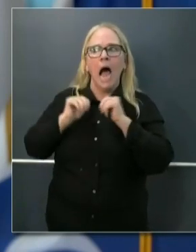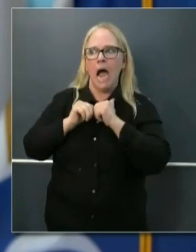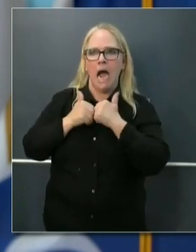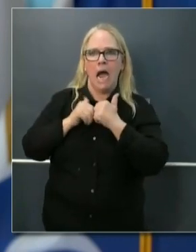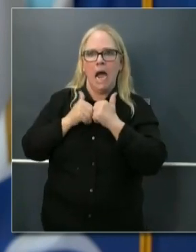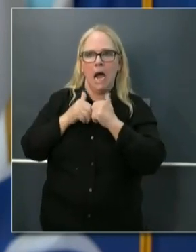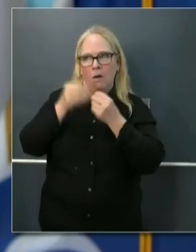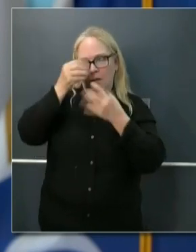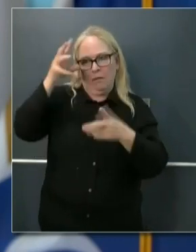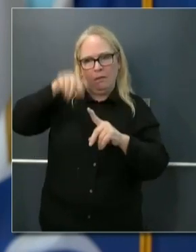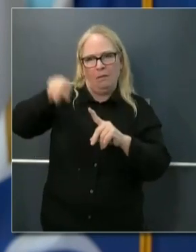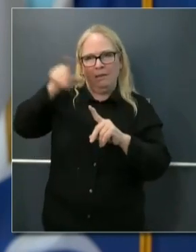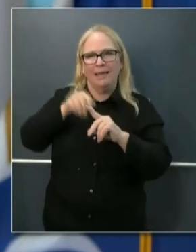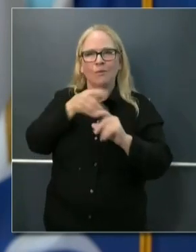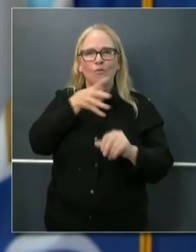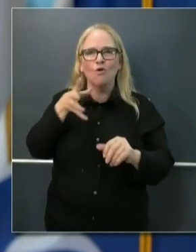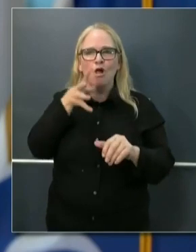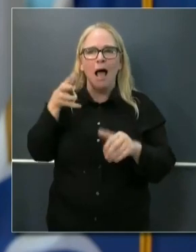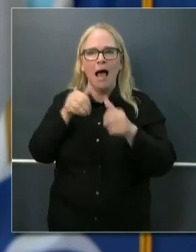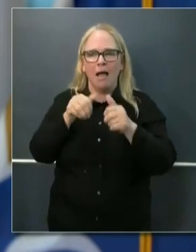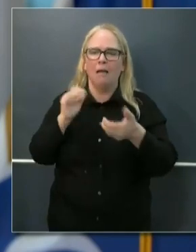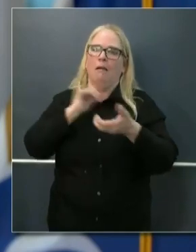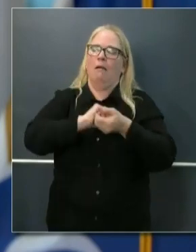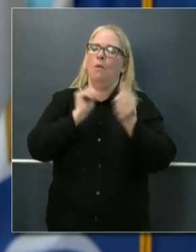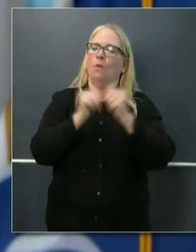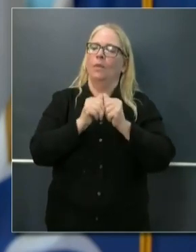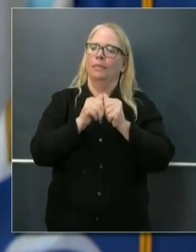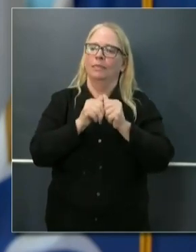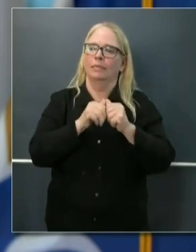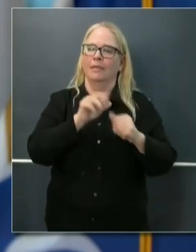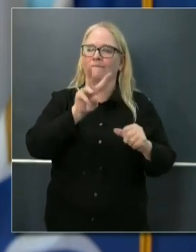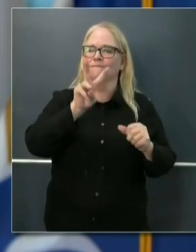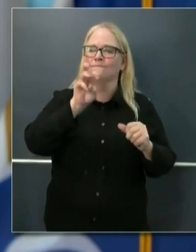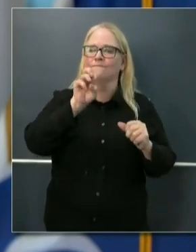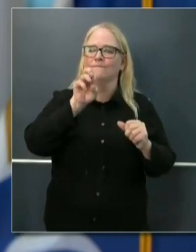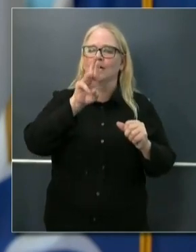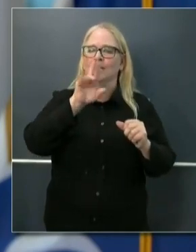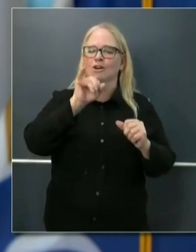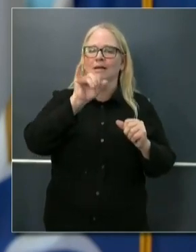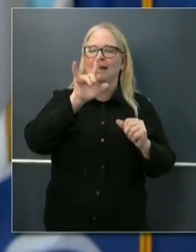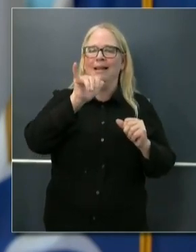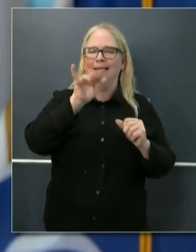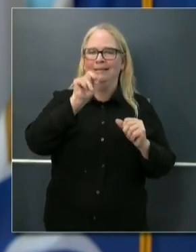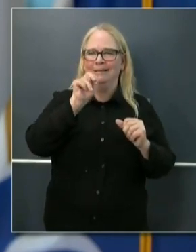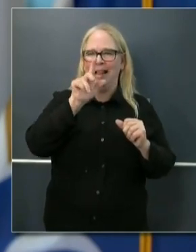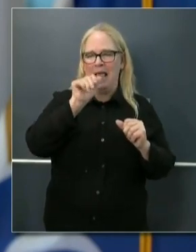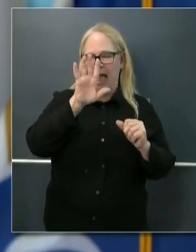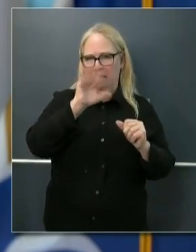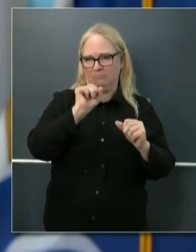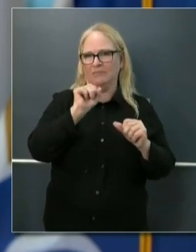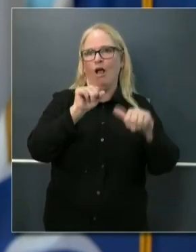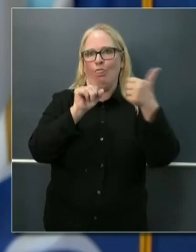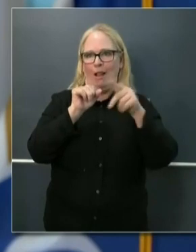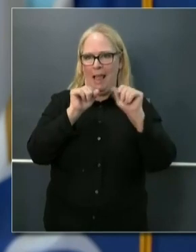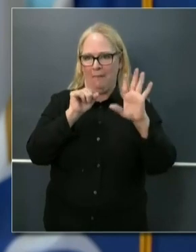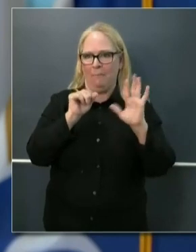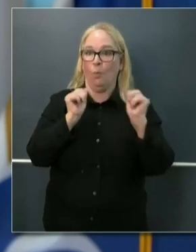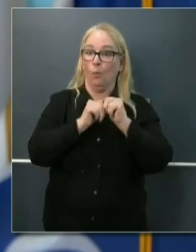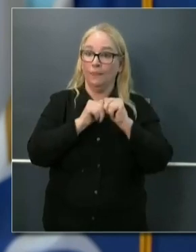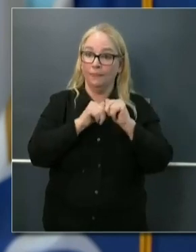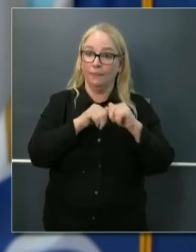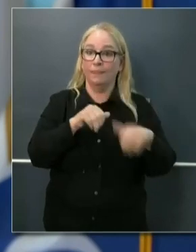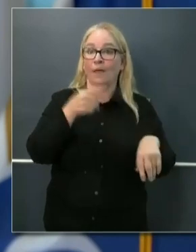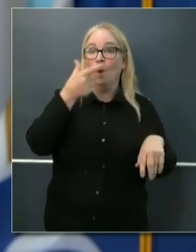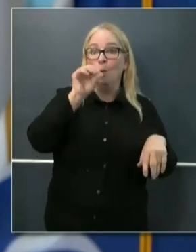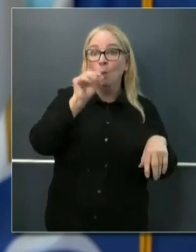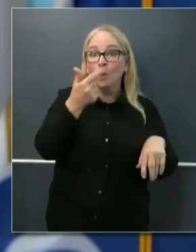in real time. And the partnership with Verily, that's the old partnership with Verily, subsidiary of Google, to do 6 additional sites